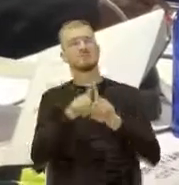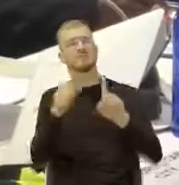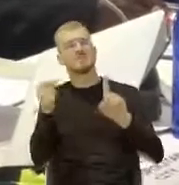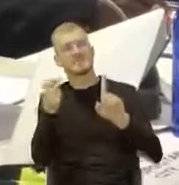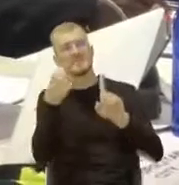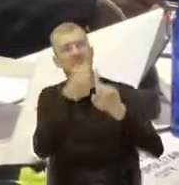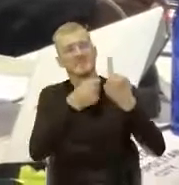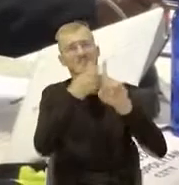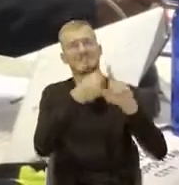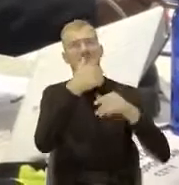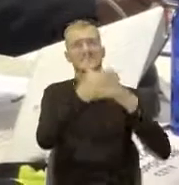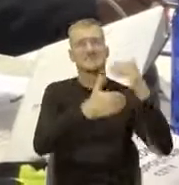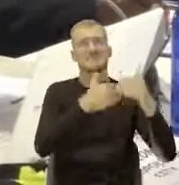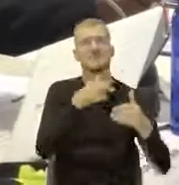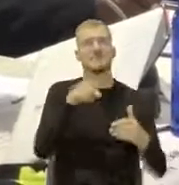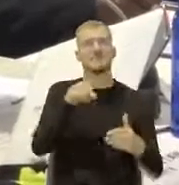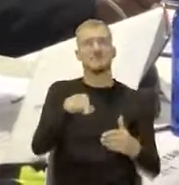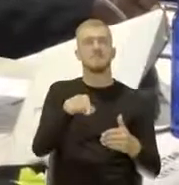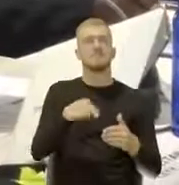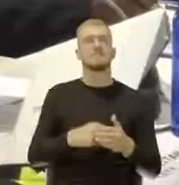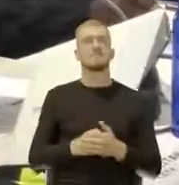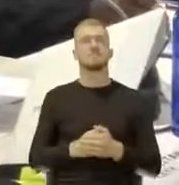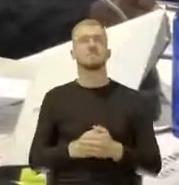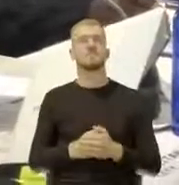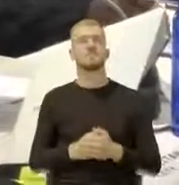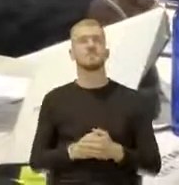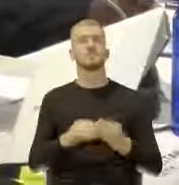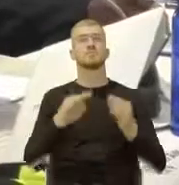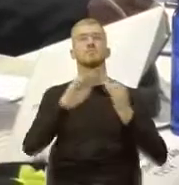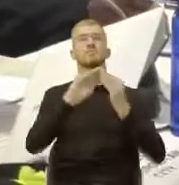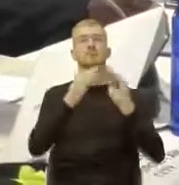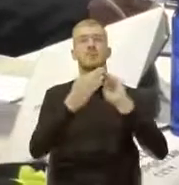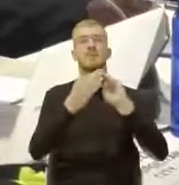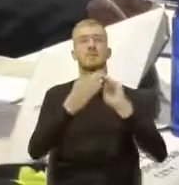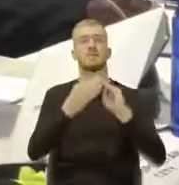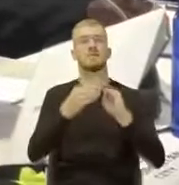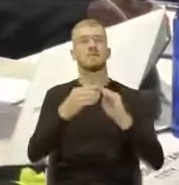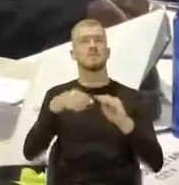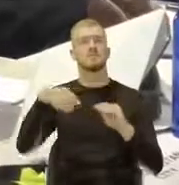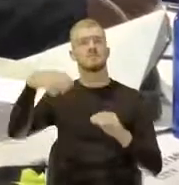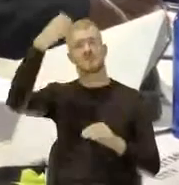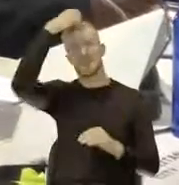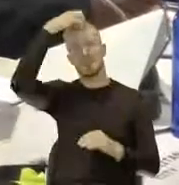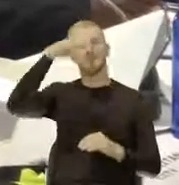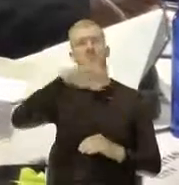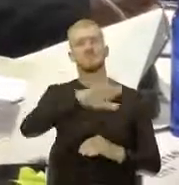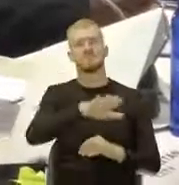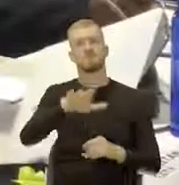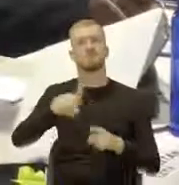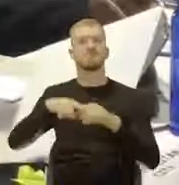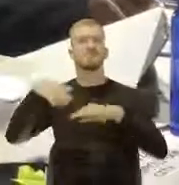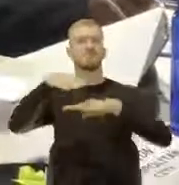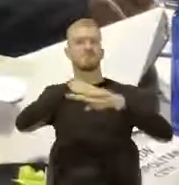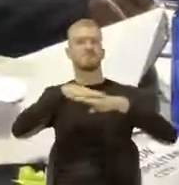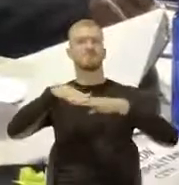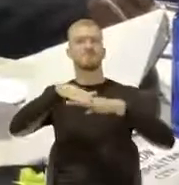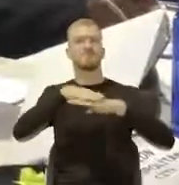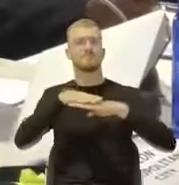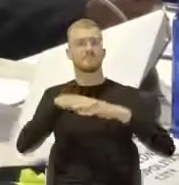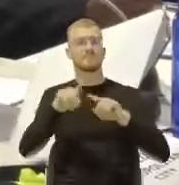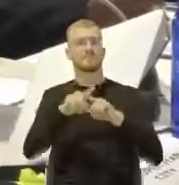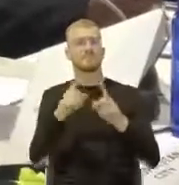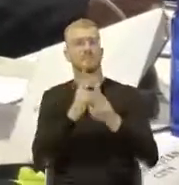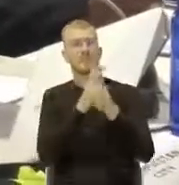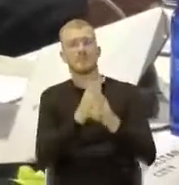services and caring for people, even in the time of emergency. Local leaders and